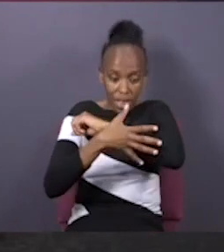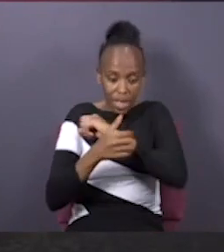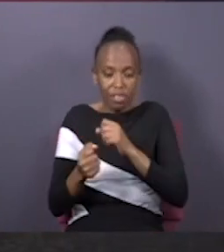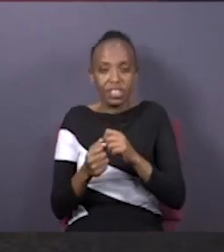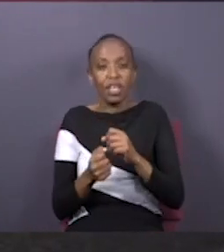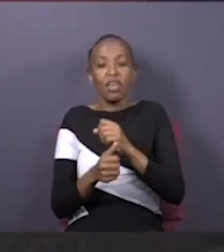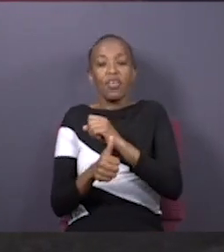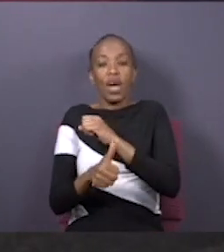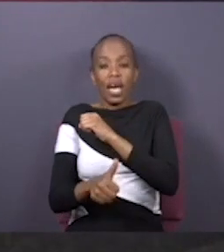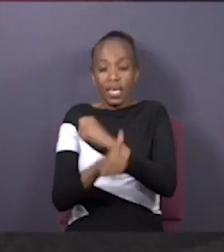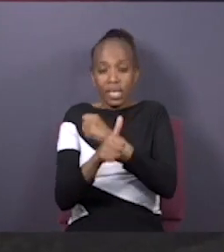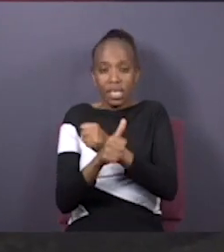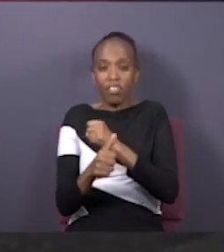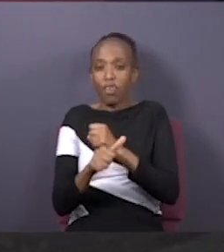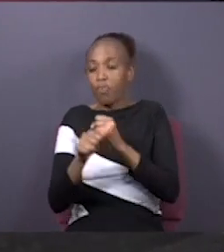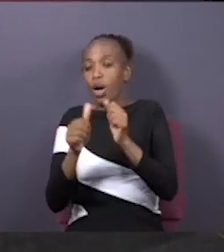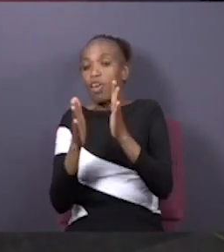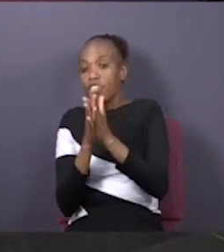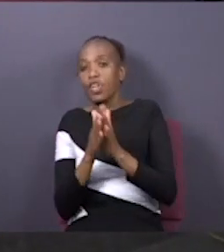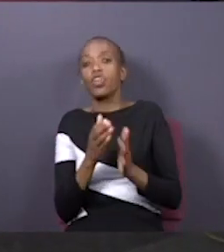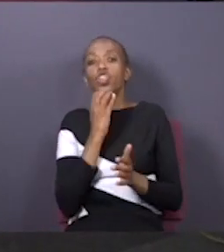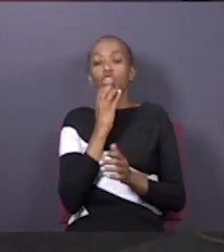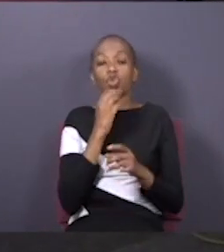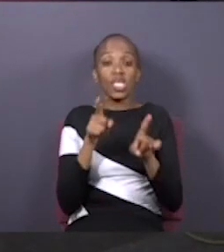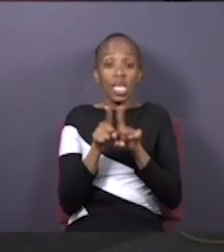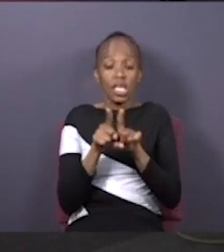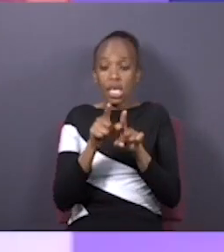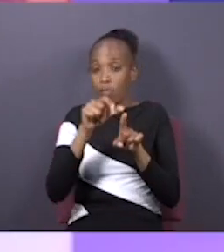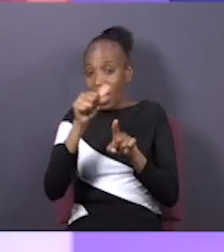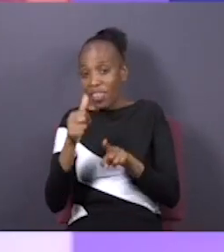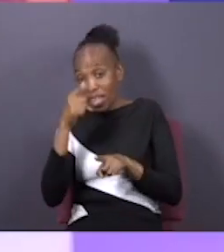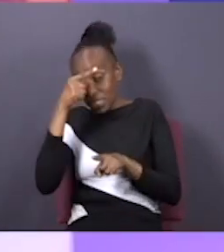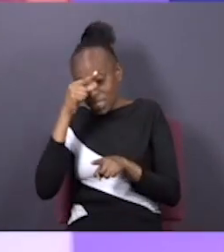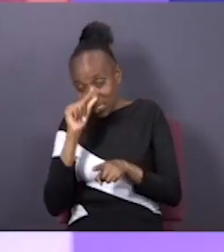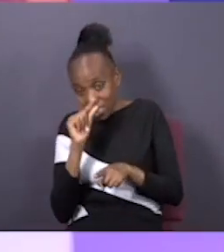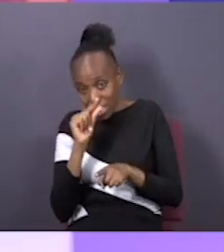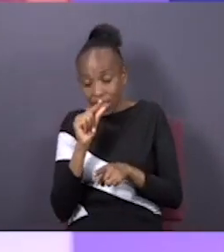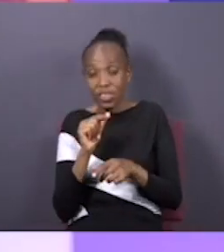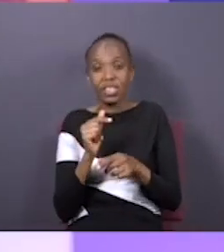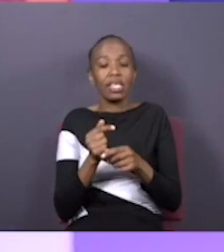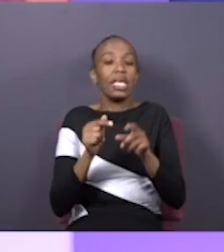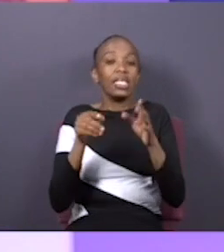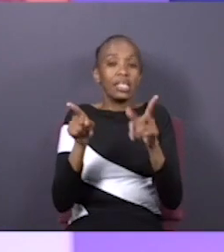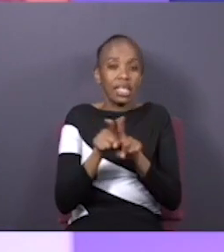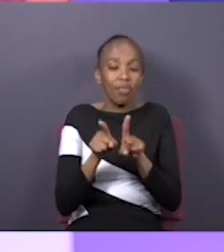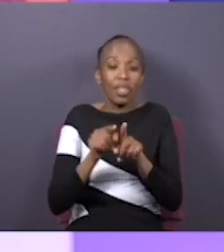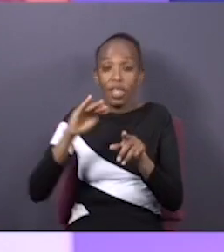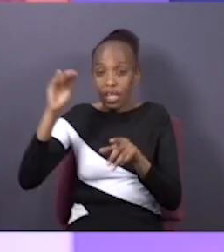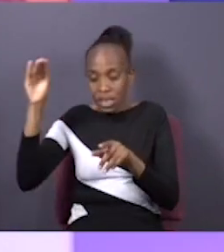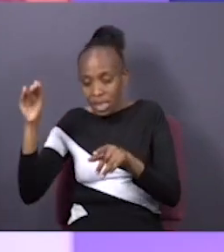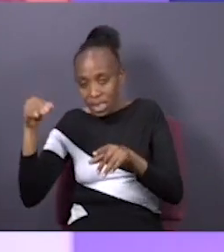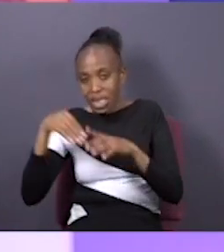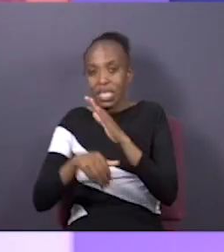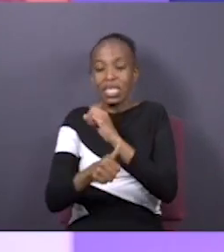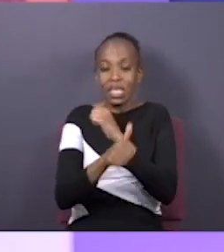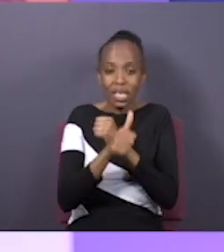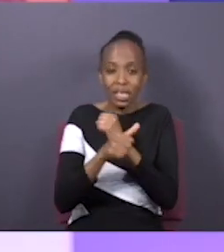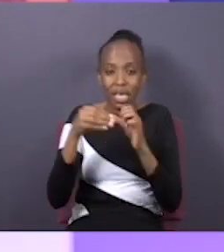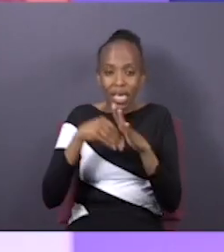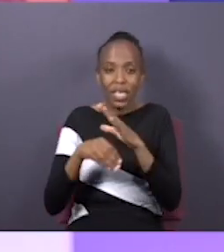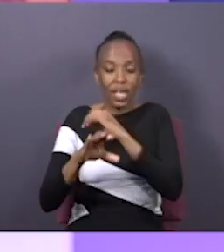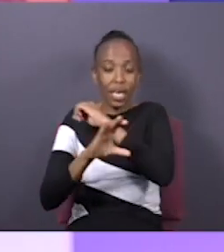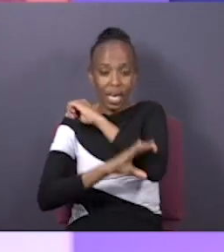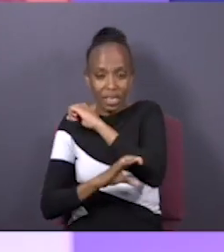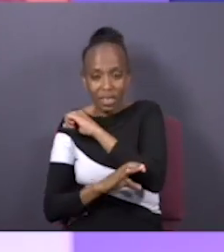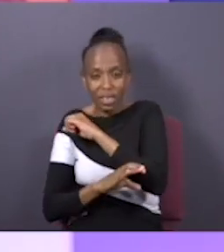in danger from my fellow Jews, in danger from Gentiles, in danger in the city, in danger in